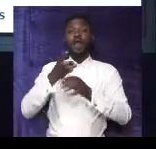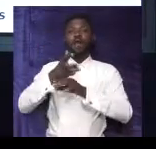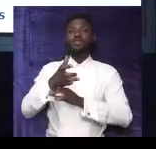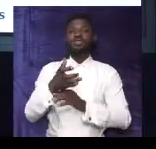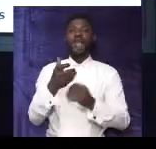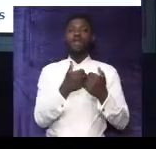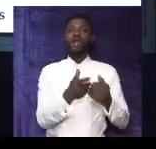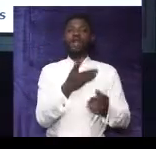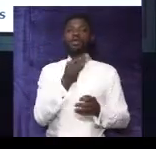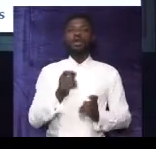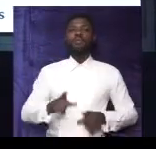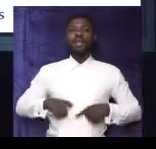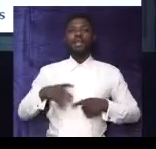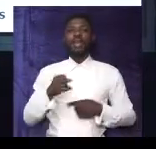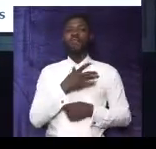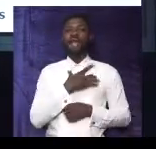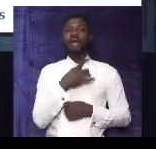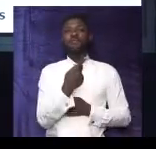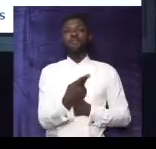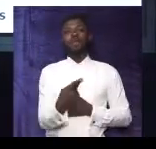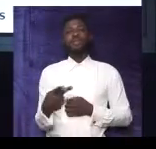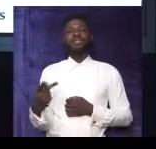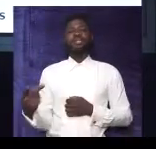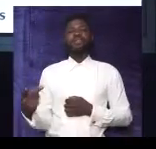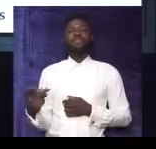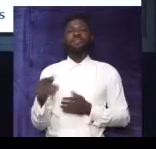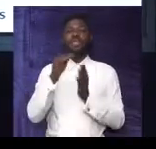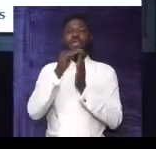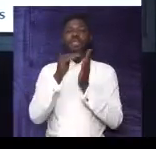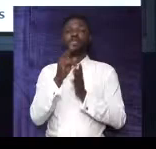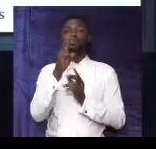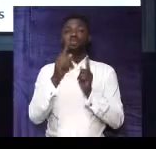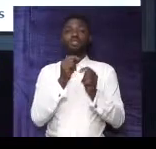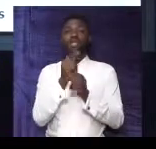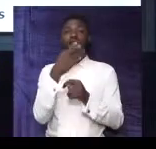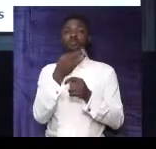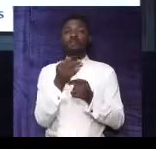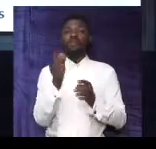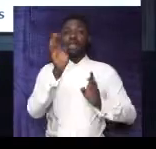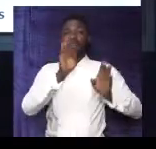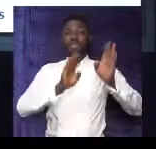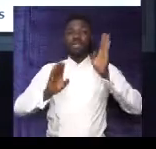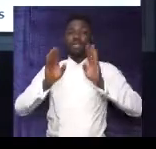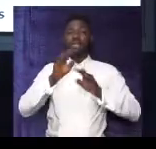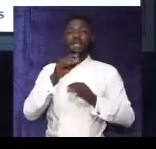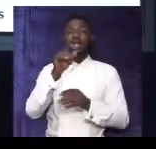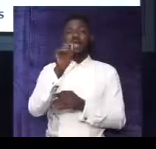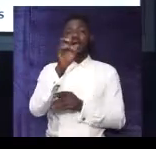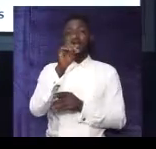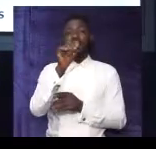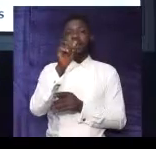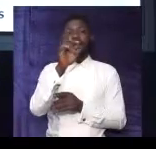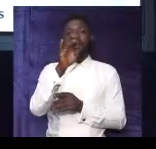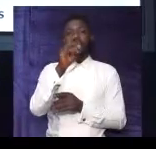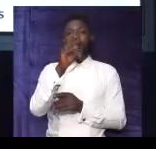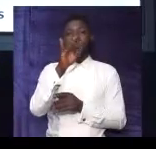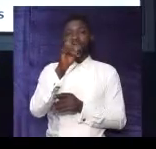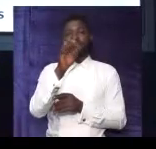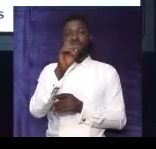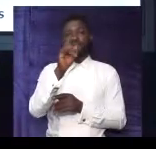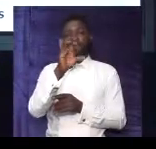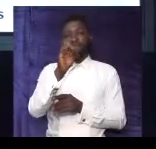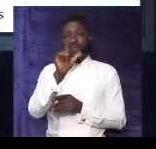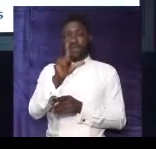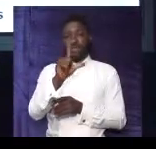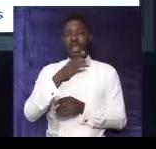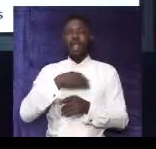that causes loss of lives and properties. List 2 types of disasters: artificial disaster,